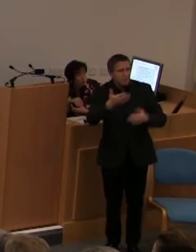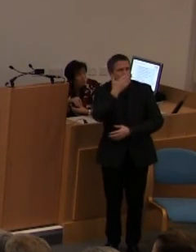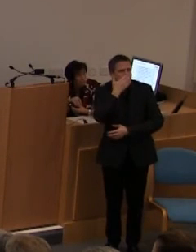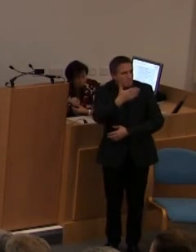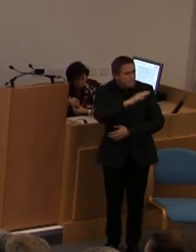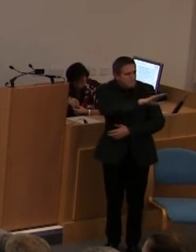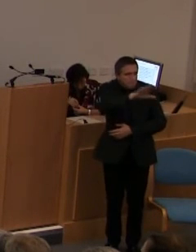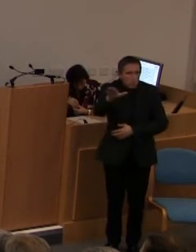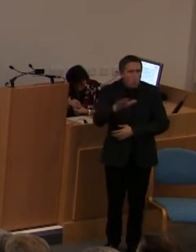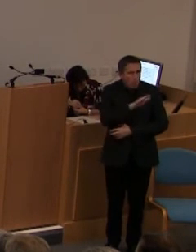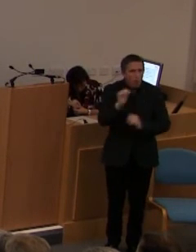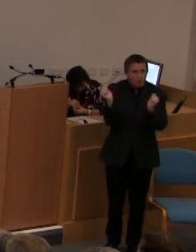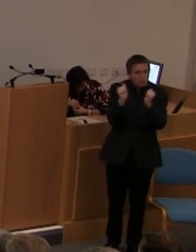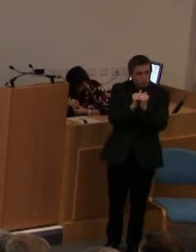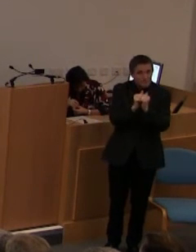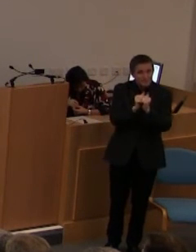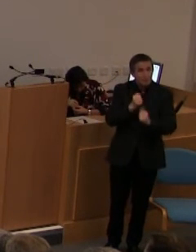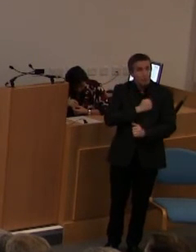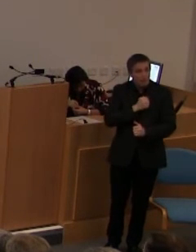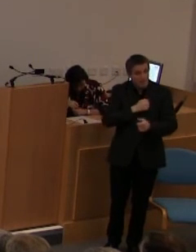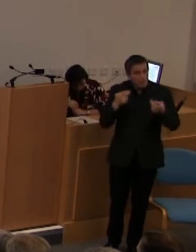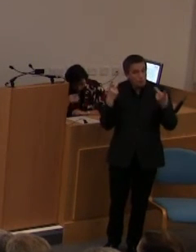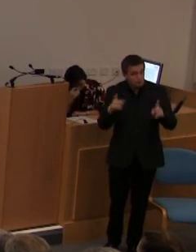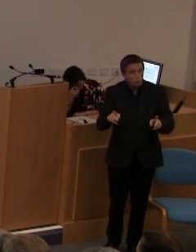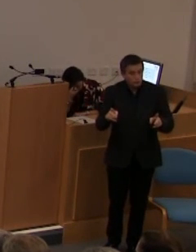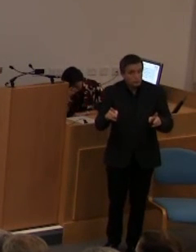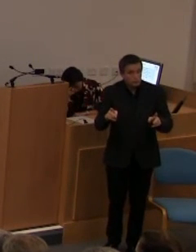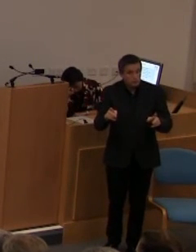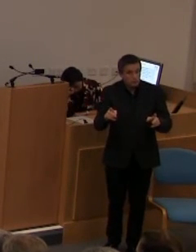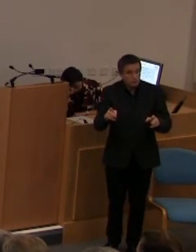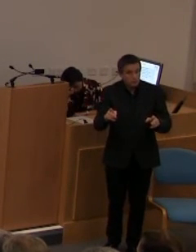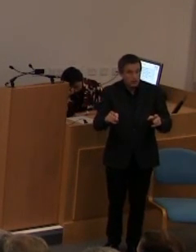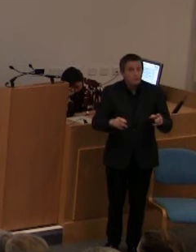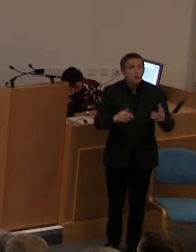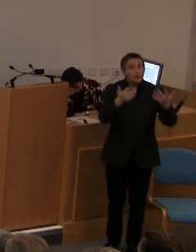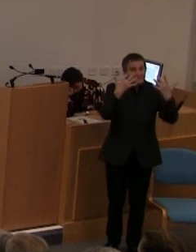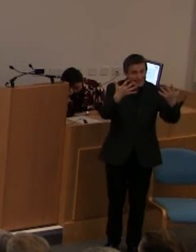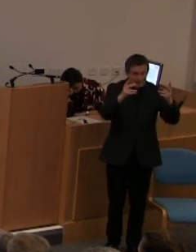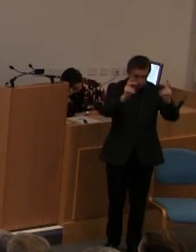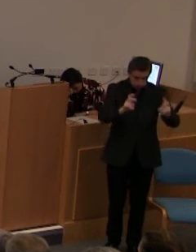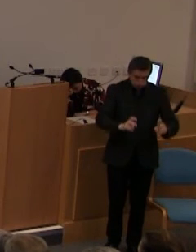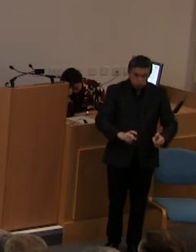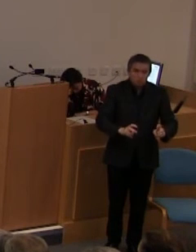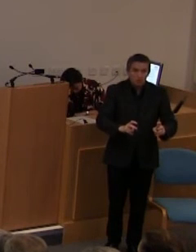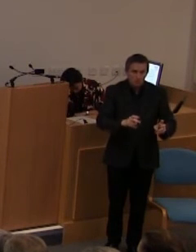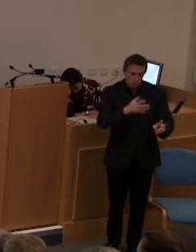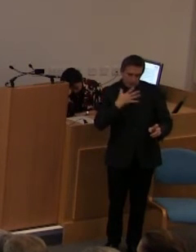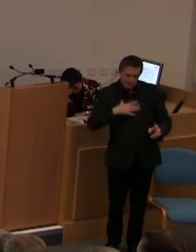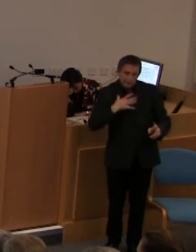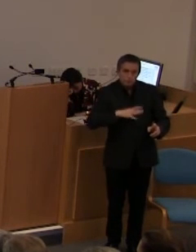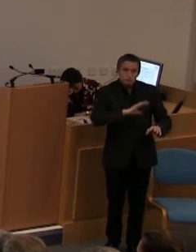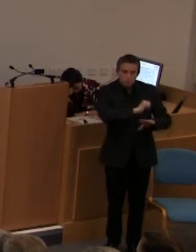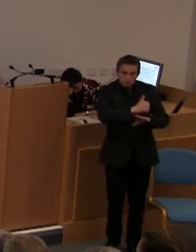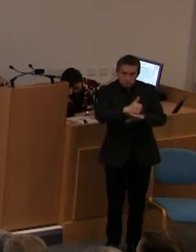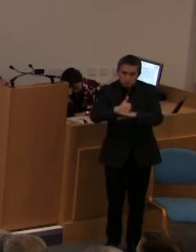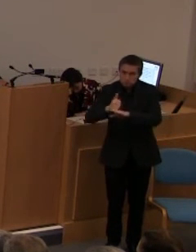content with what the health service is actually delivering. We just need to adapt it to deal with the actual scale